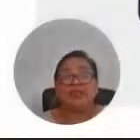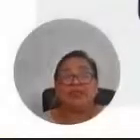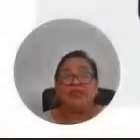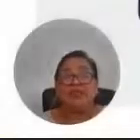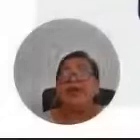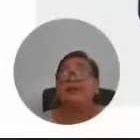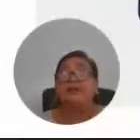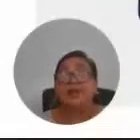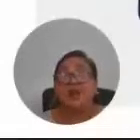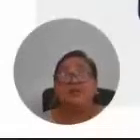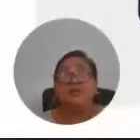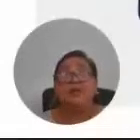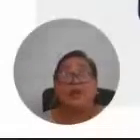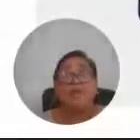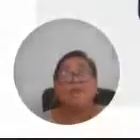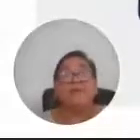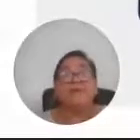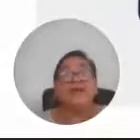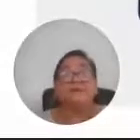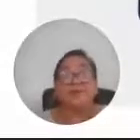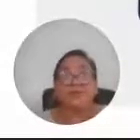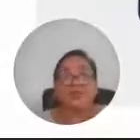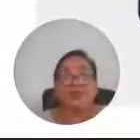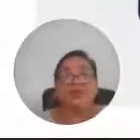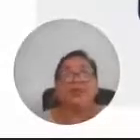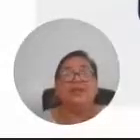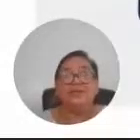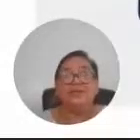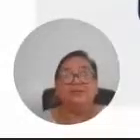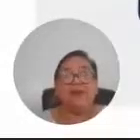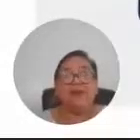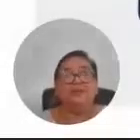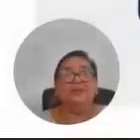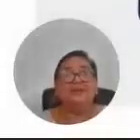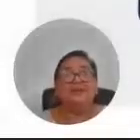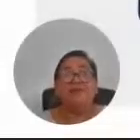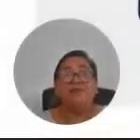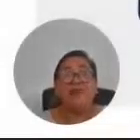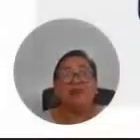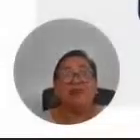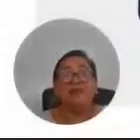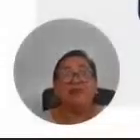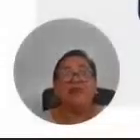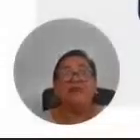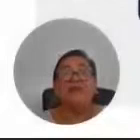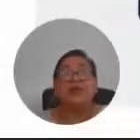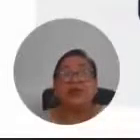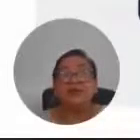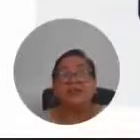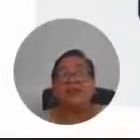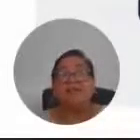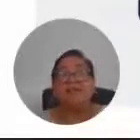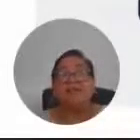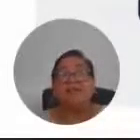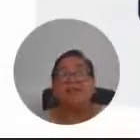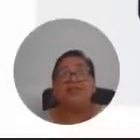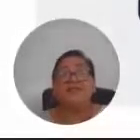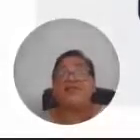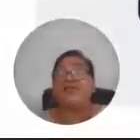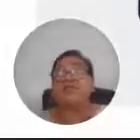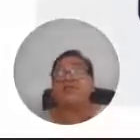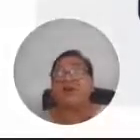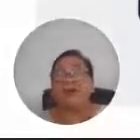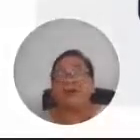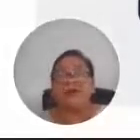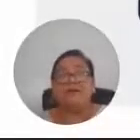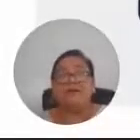anticipatory action as a form of incremental adaptation. This is imperative if we are to avert losses and damages